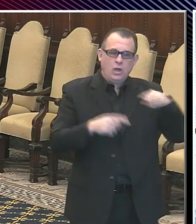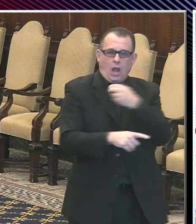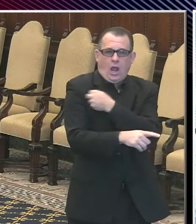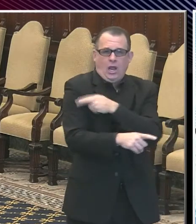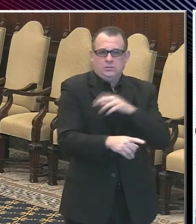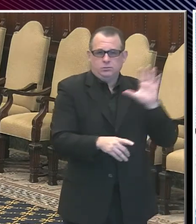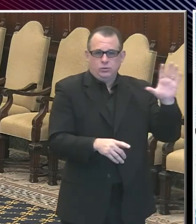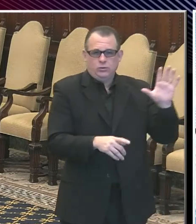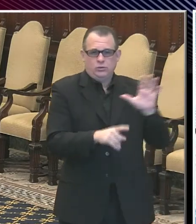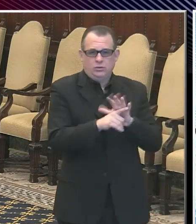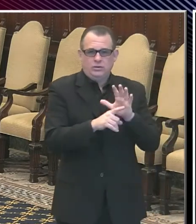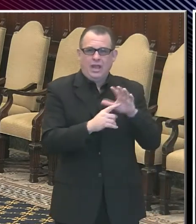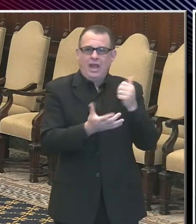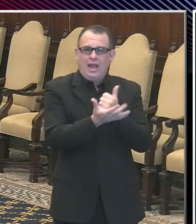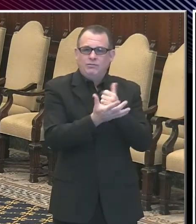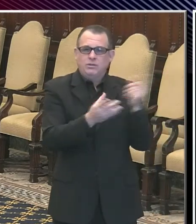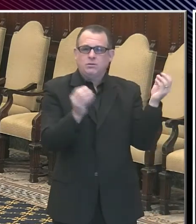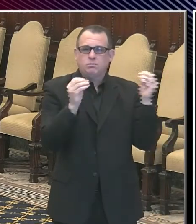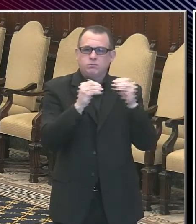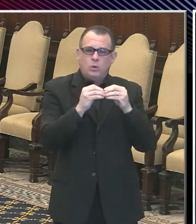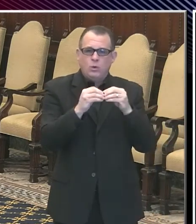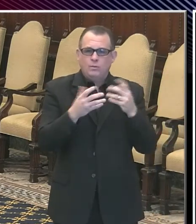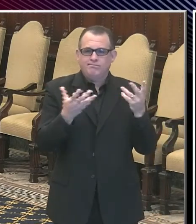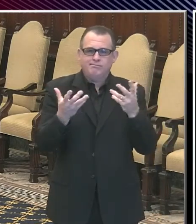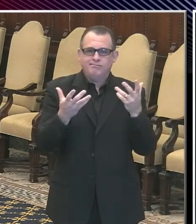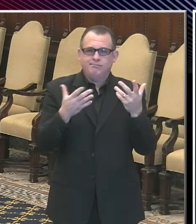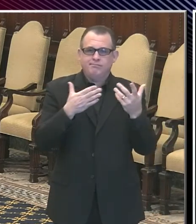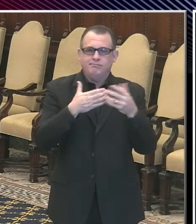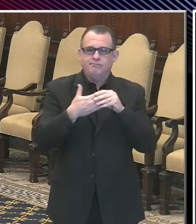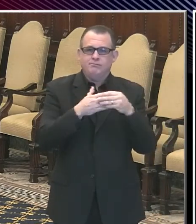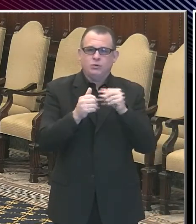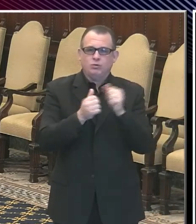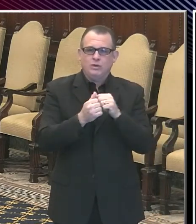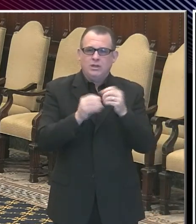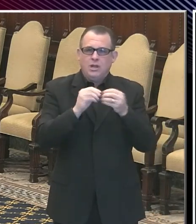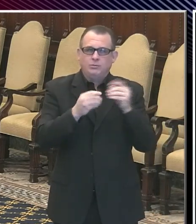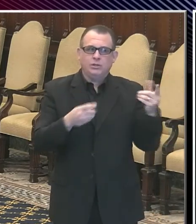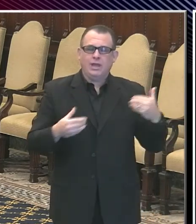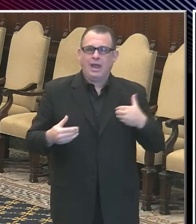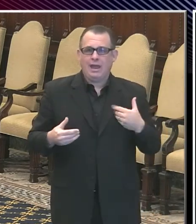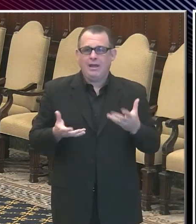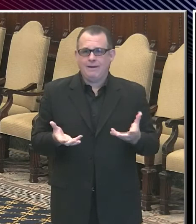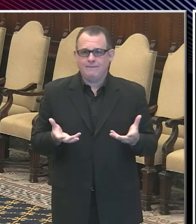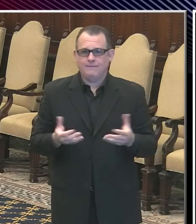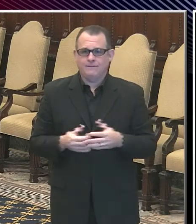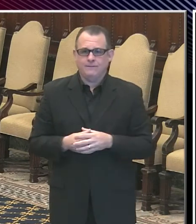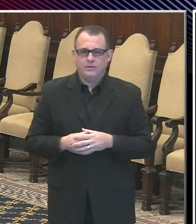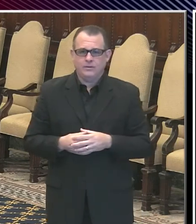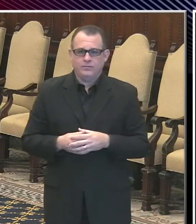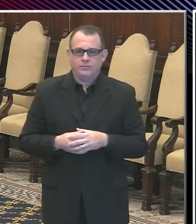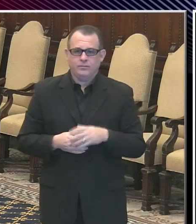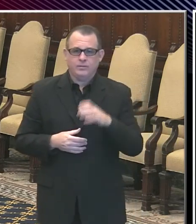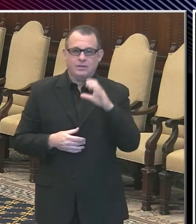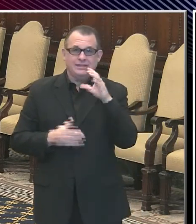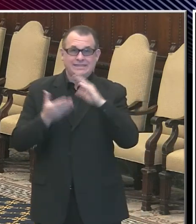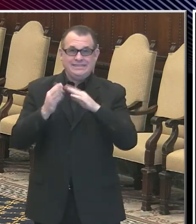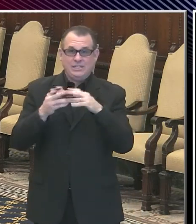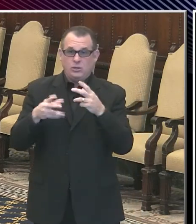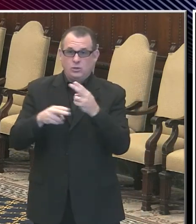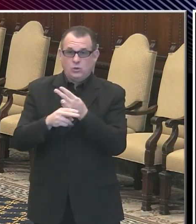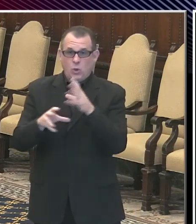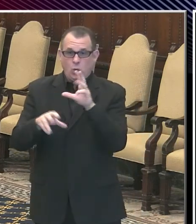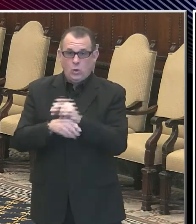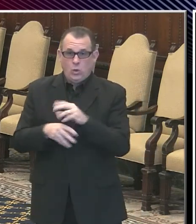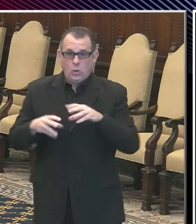issues. Okay, and I've seen, as far as for the city's own use, I've seen that a lot of